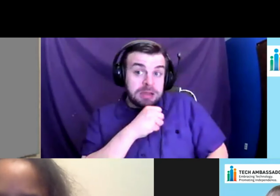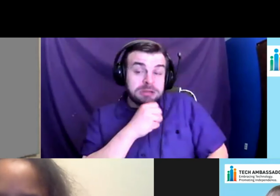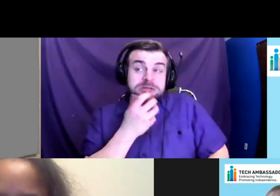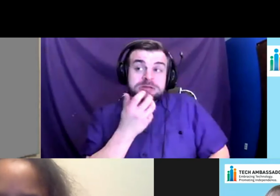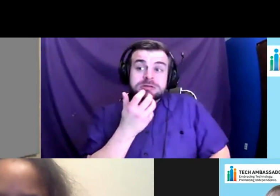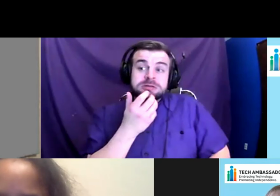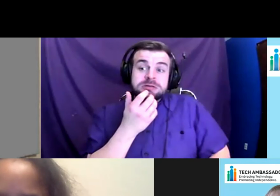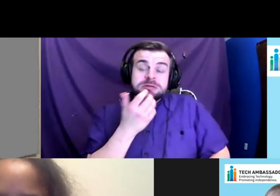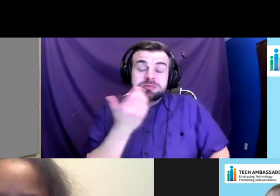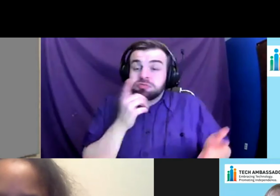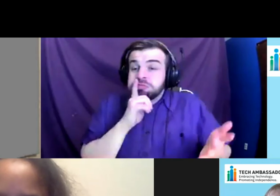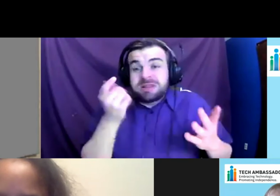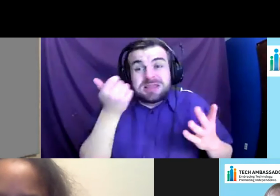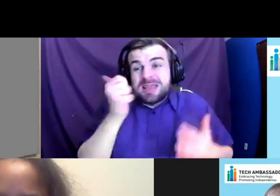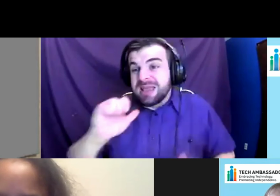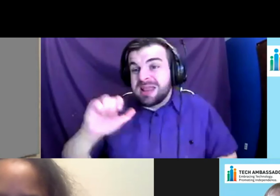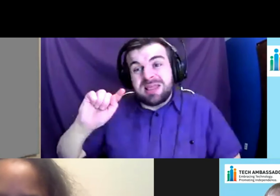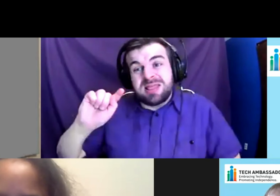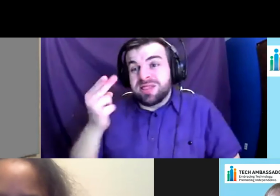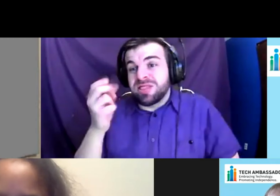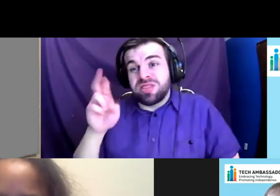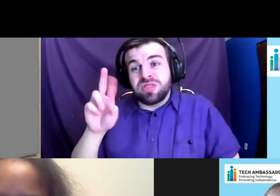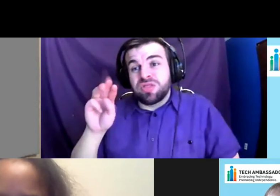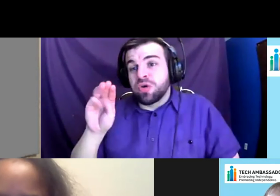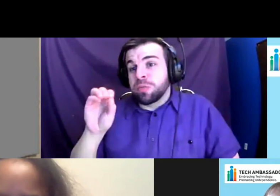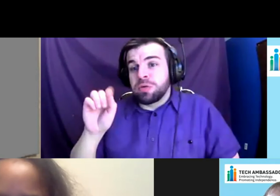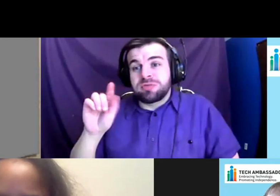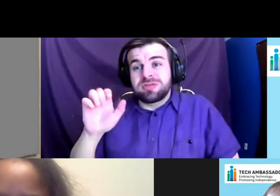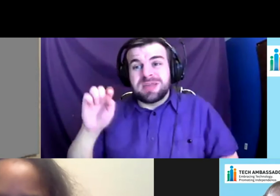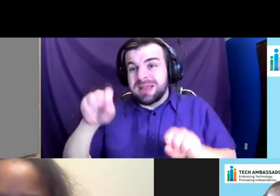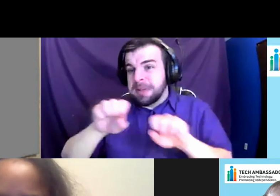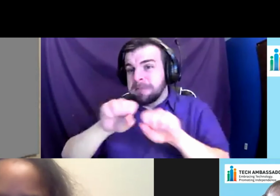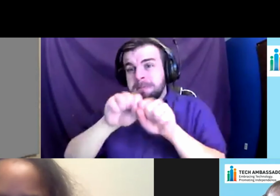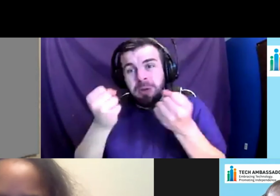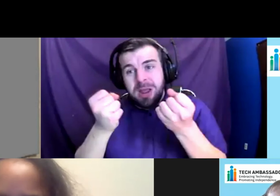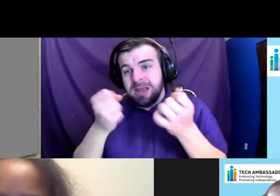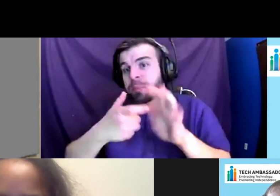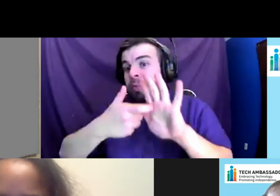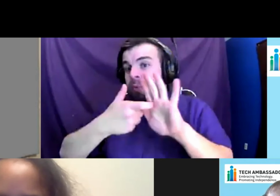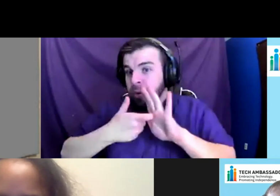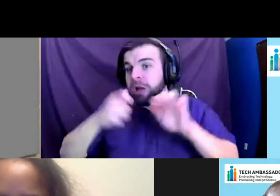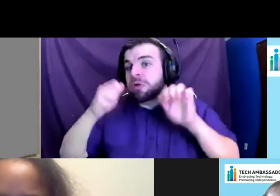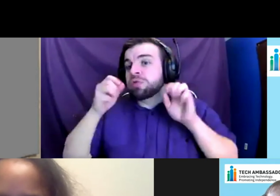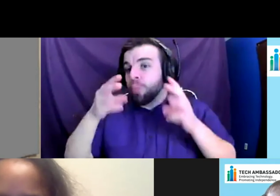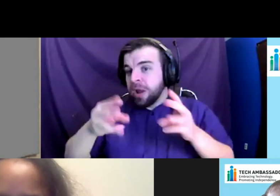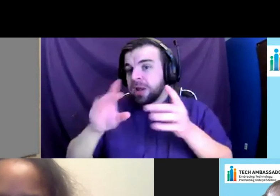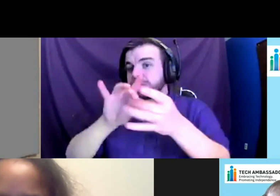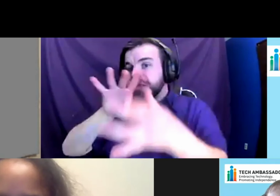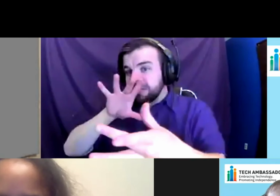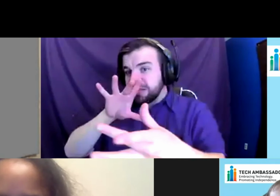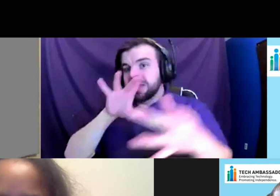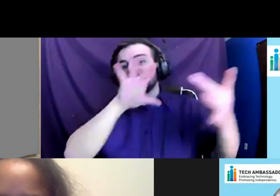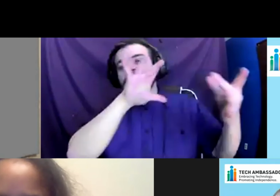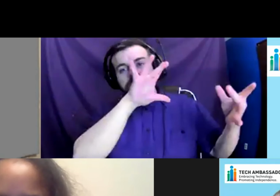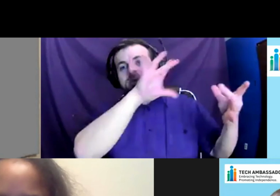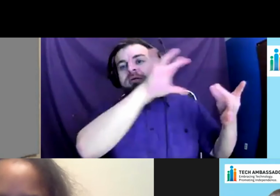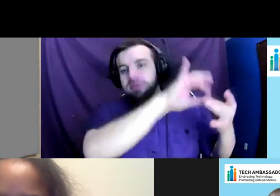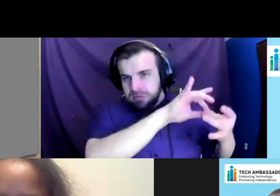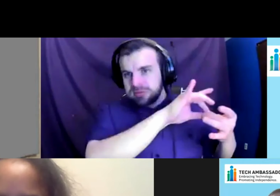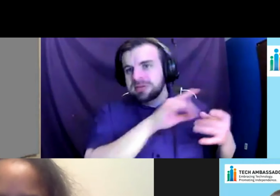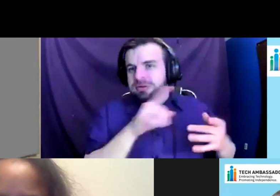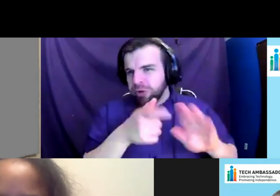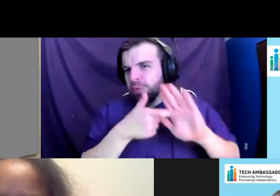were to replace it with a traditional one, it has to have a way to disconnect and reconnect, Yeah. right? So I'm guessing that the